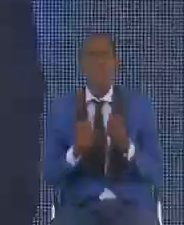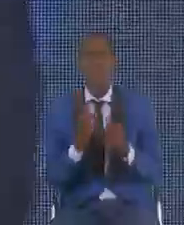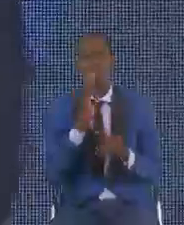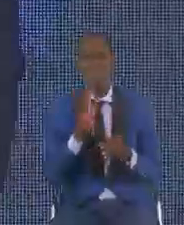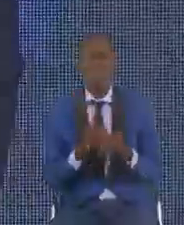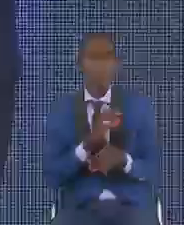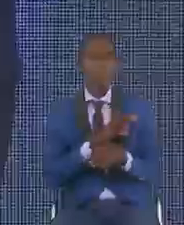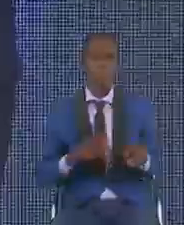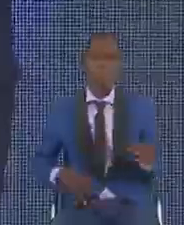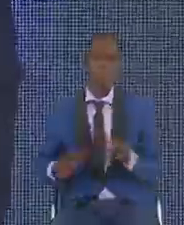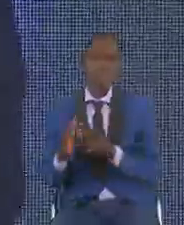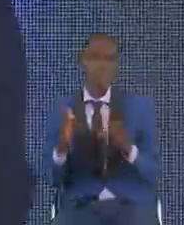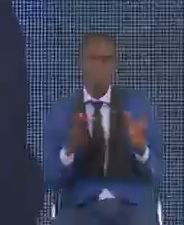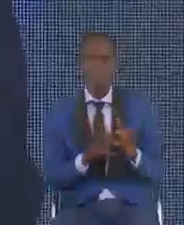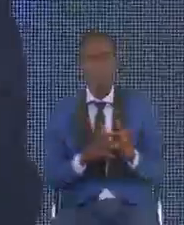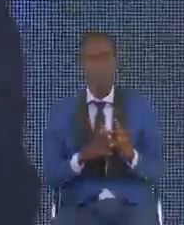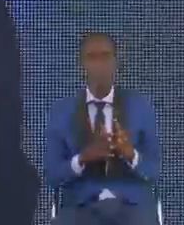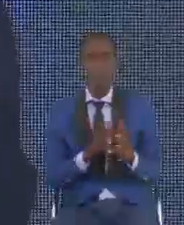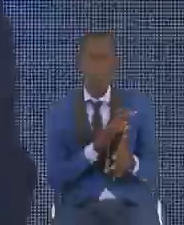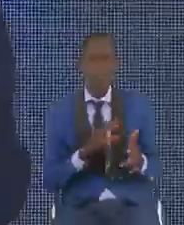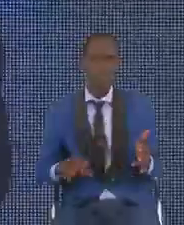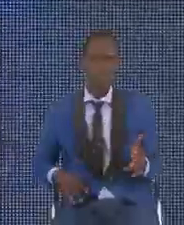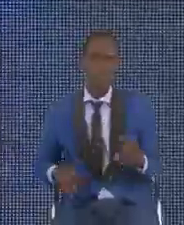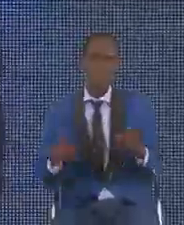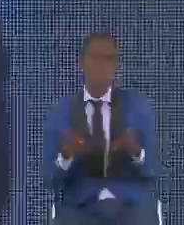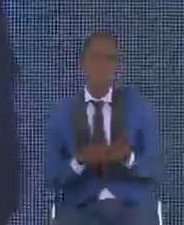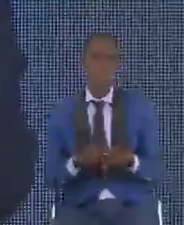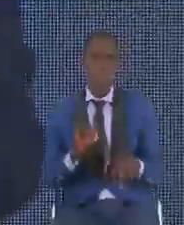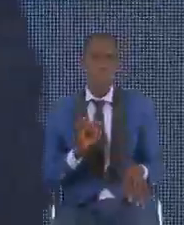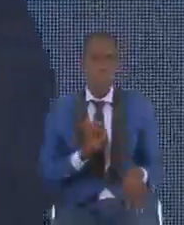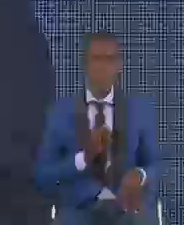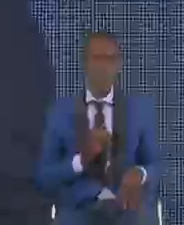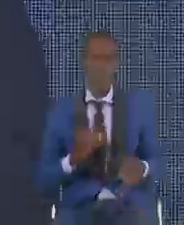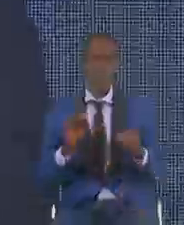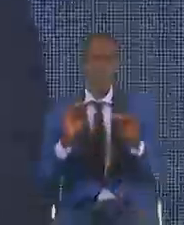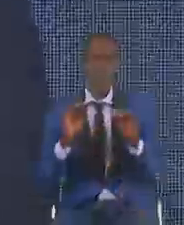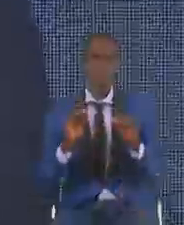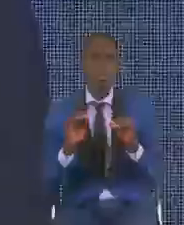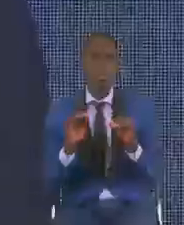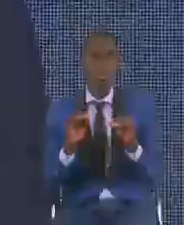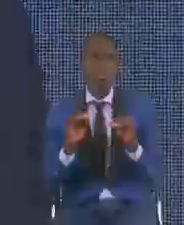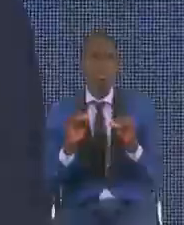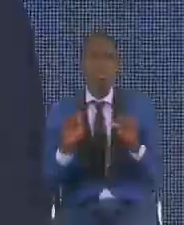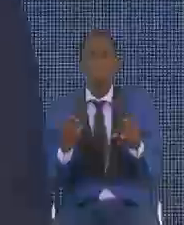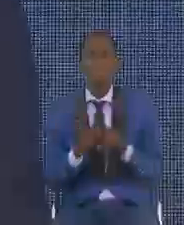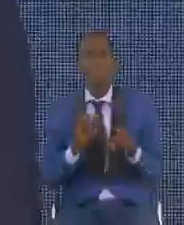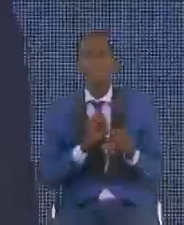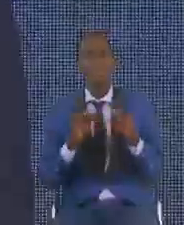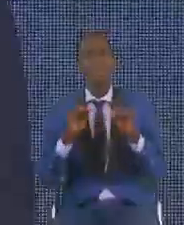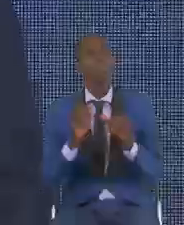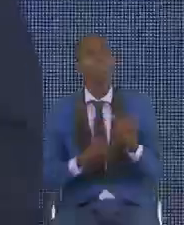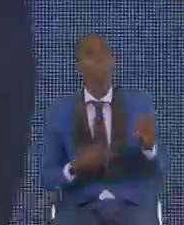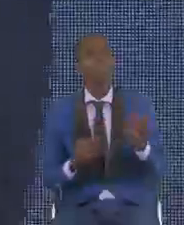Christ, as I teach in, as I teach